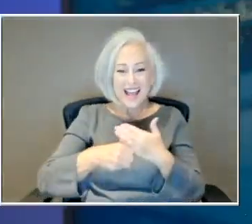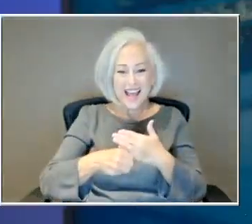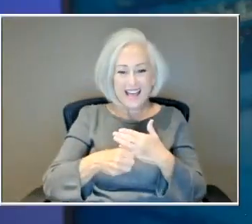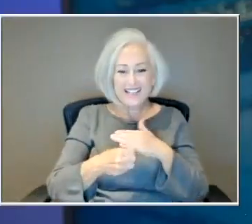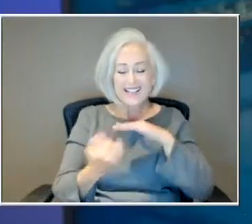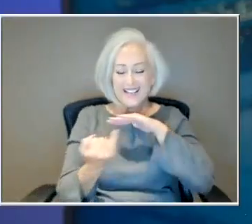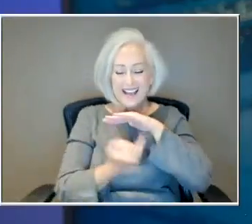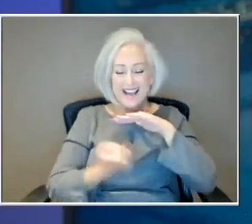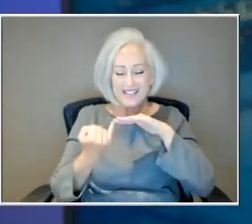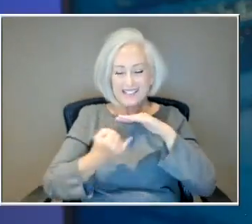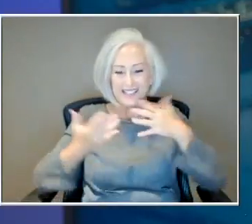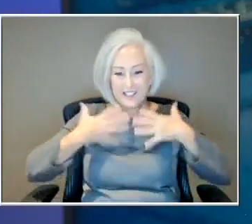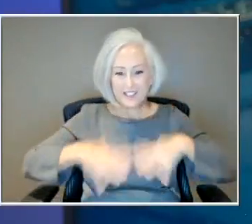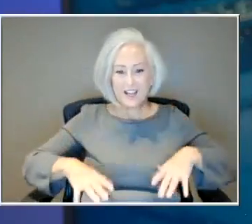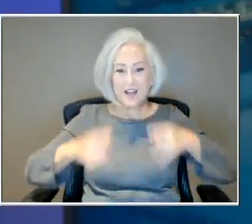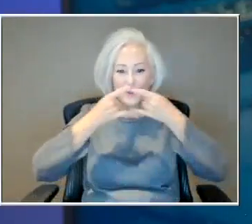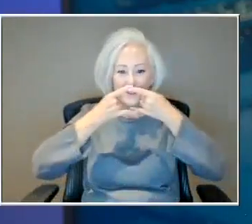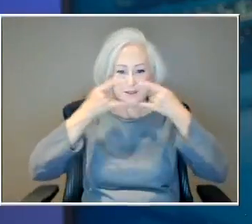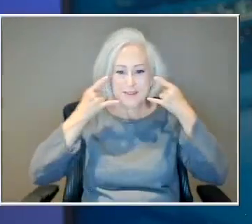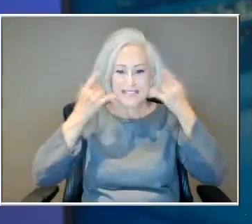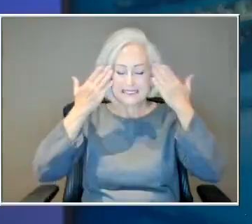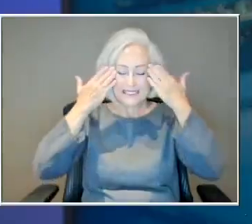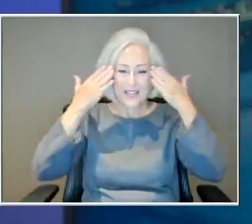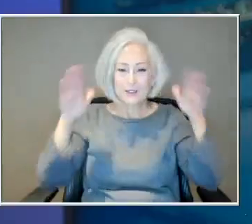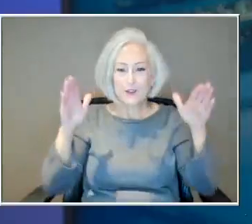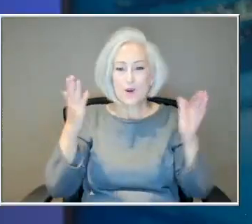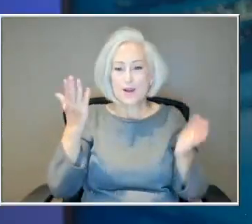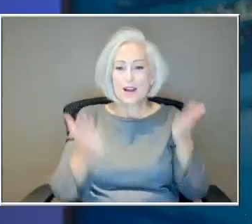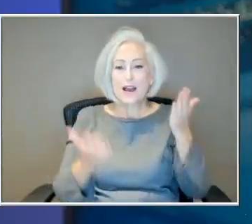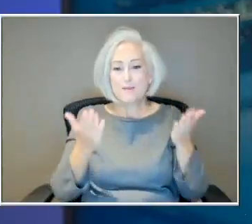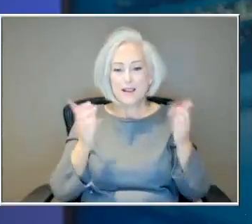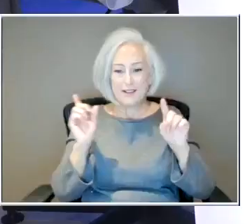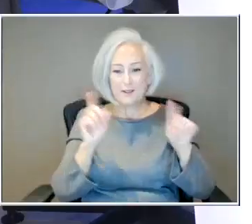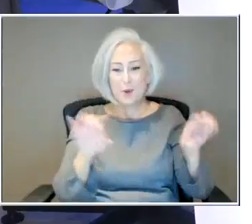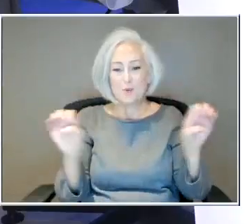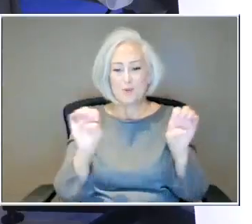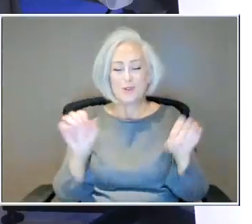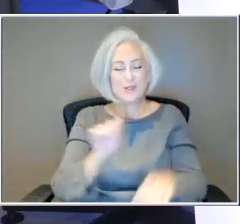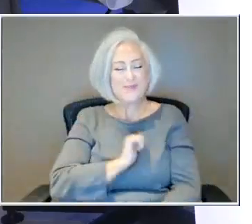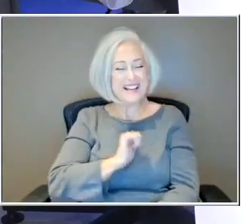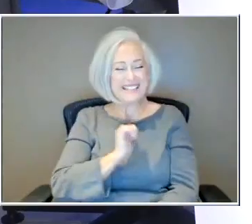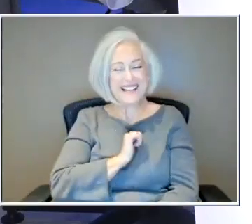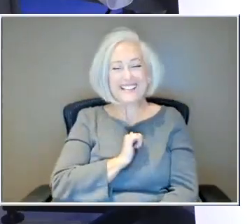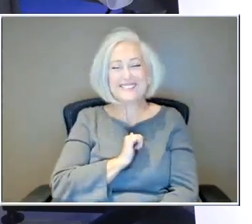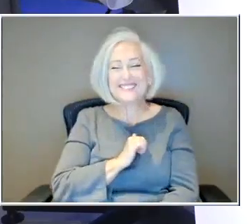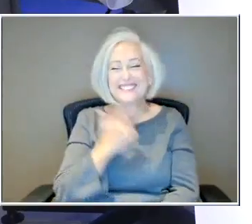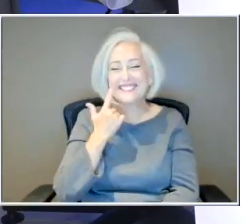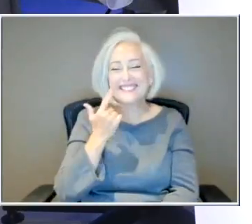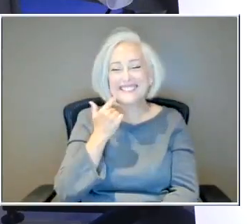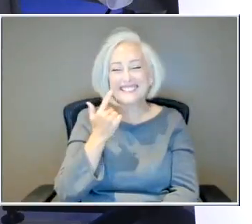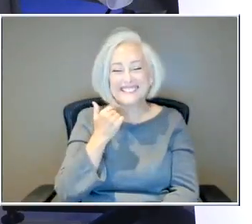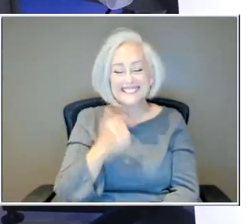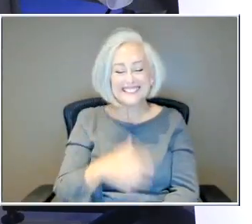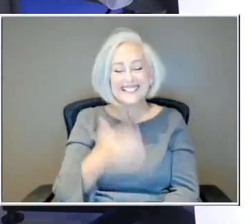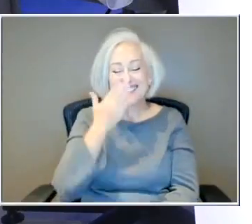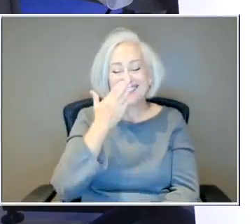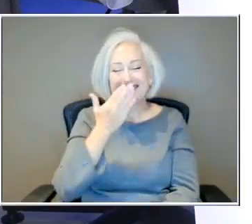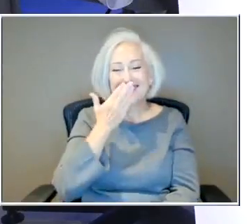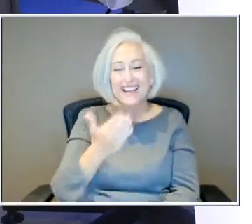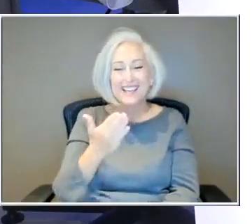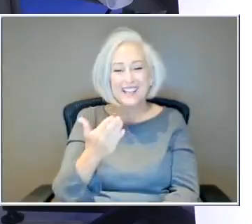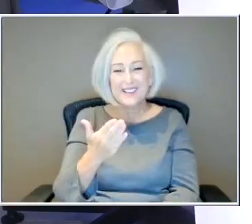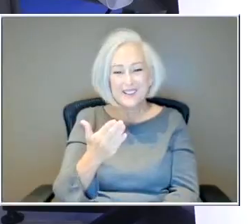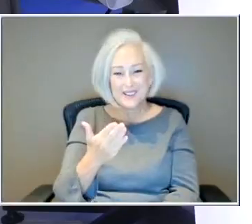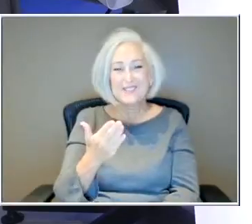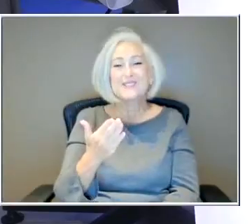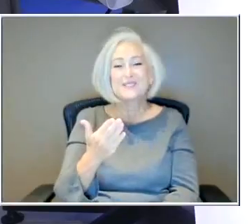mask, and I might have to make a trip to the emergency room. Well, I love that you're fun like that. So thank you so much for kind of